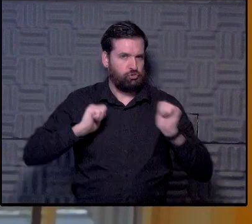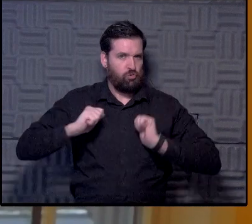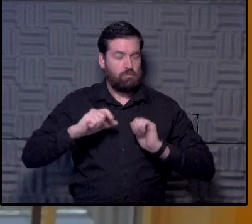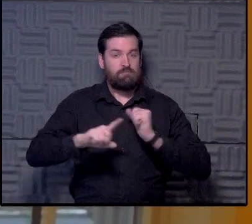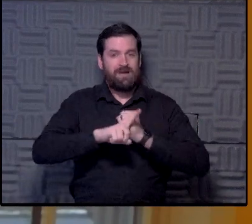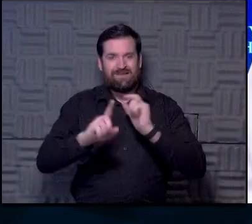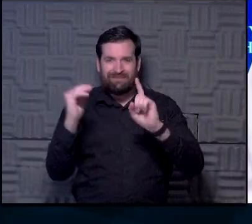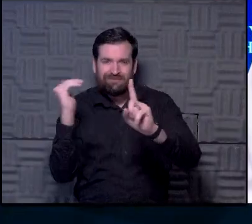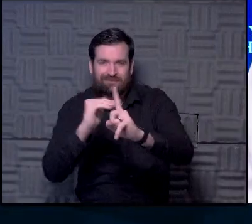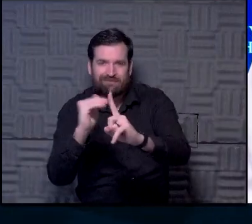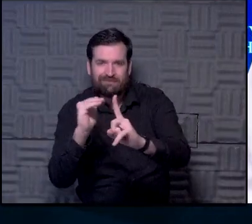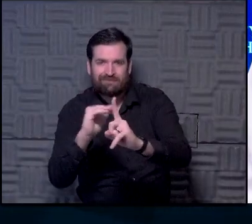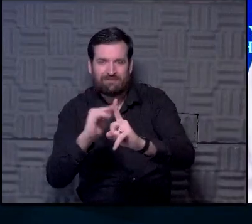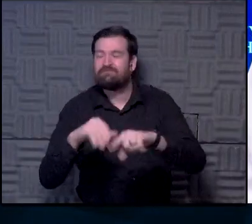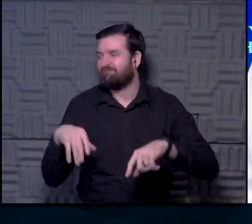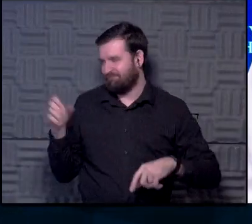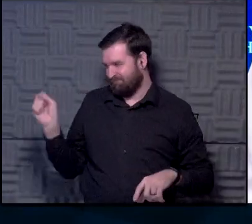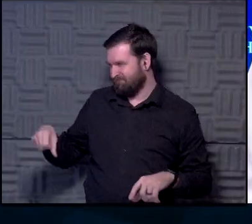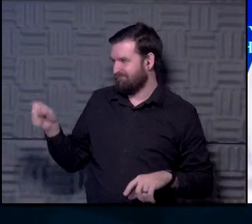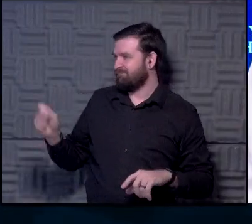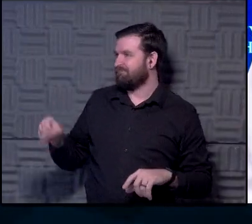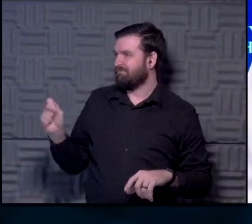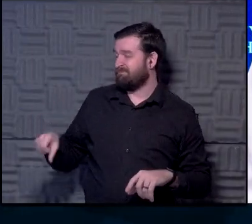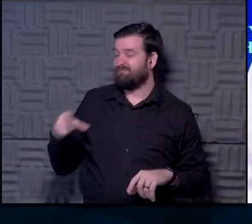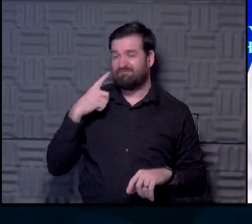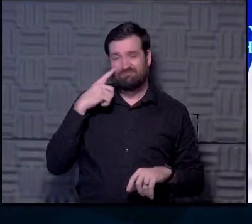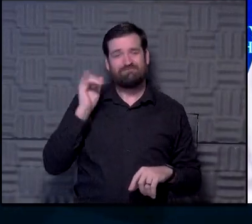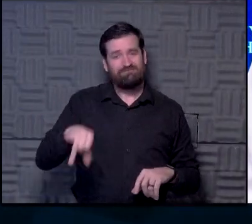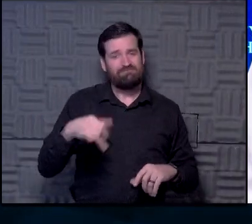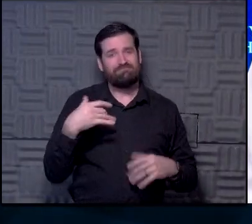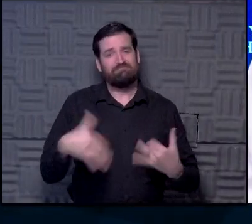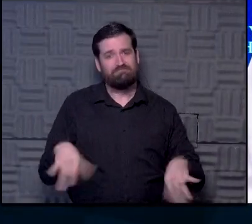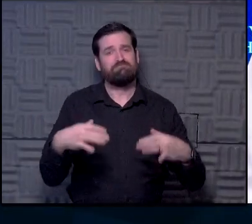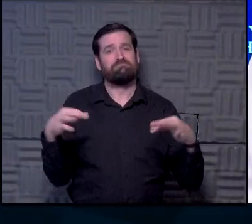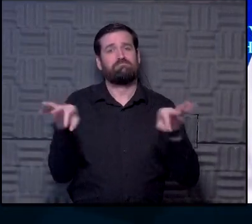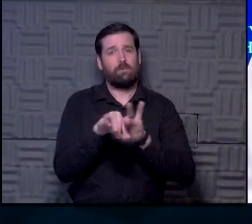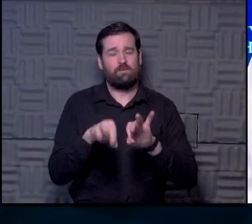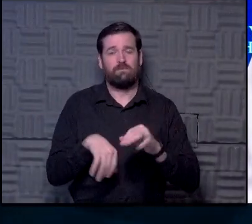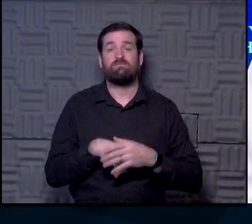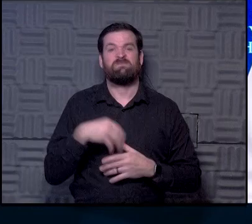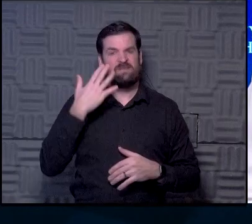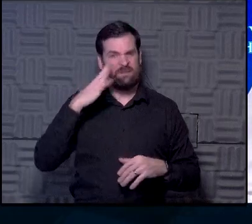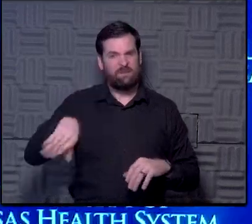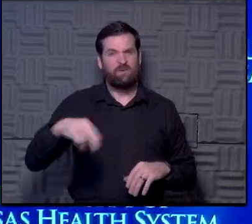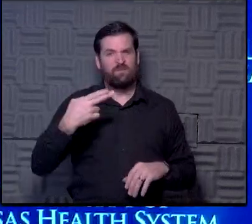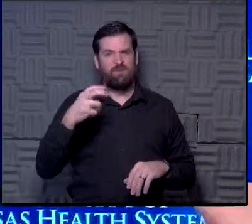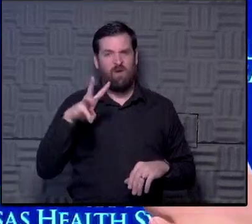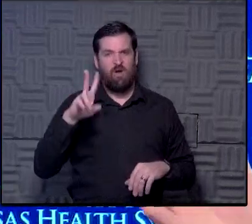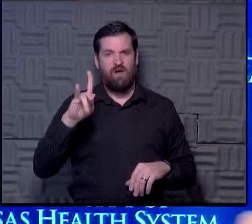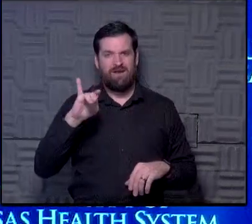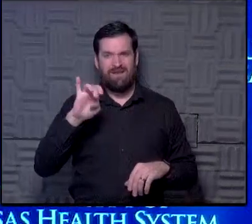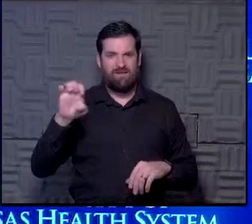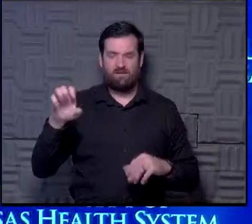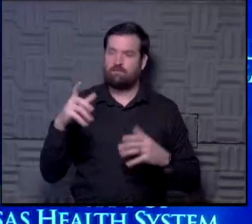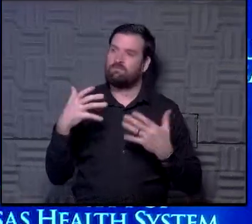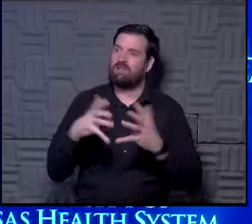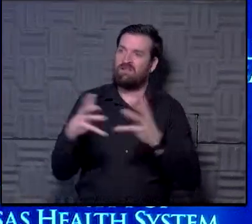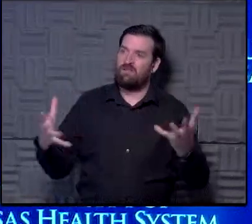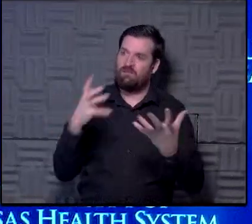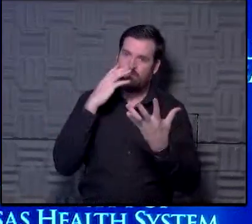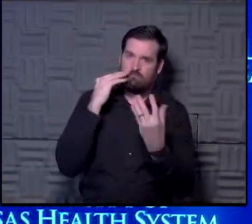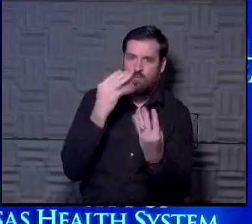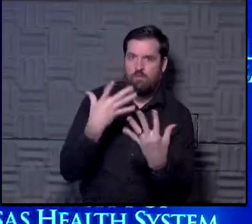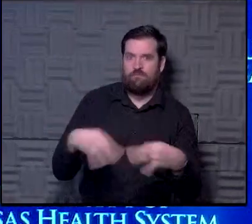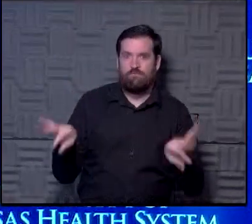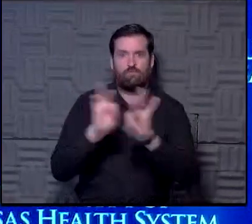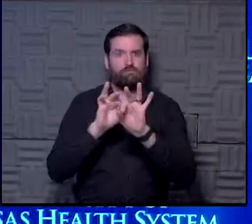a reminder. Yeah, you bet. I think that is critically important. So, Hawkeye, you've heard a lot of important information here this morning. Thoughts